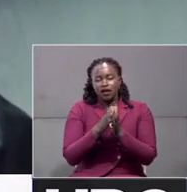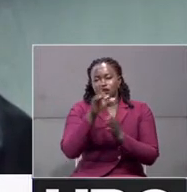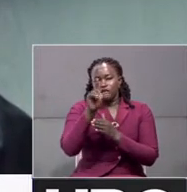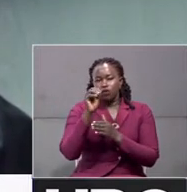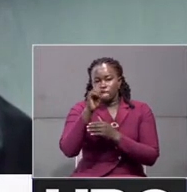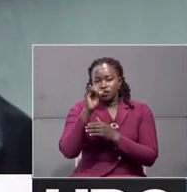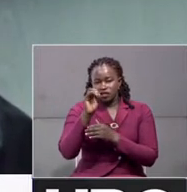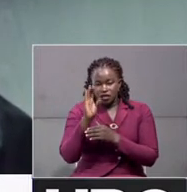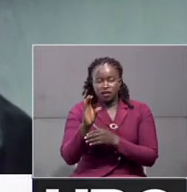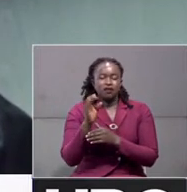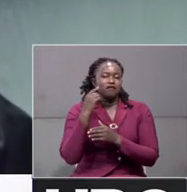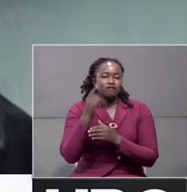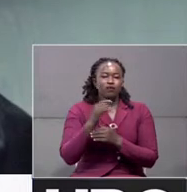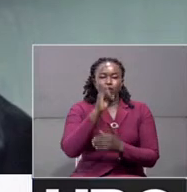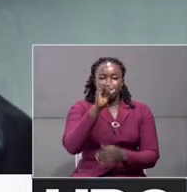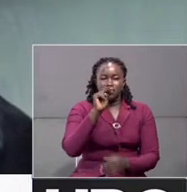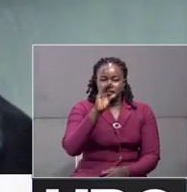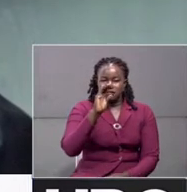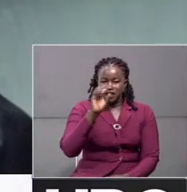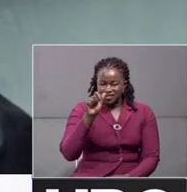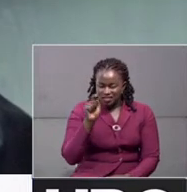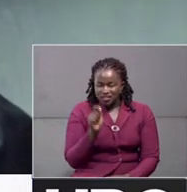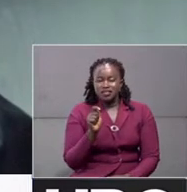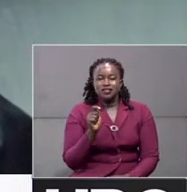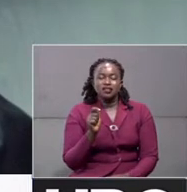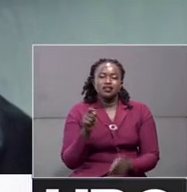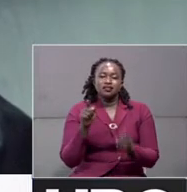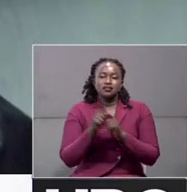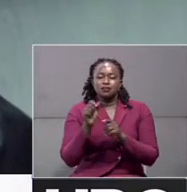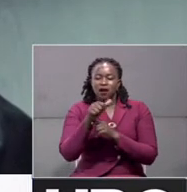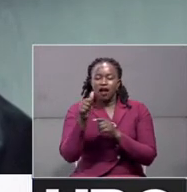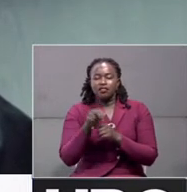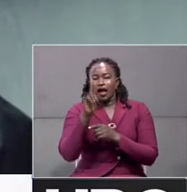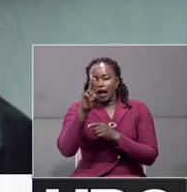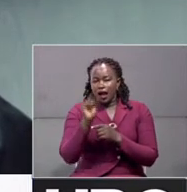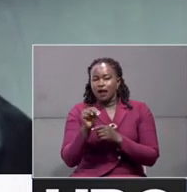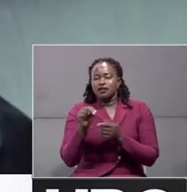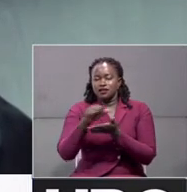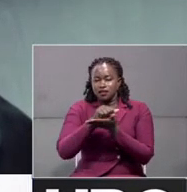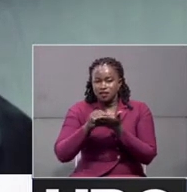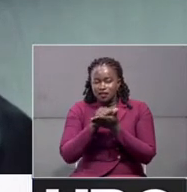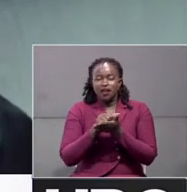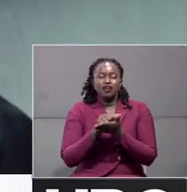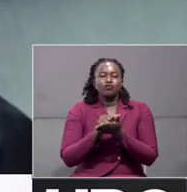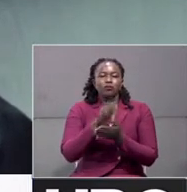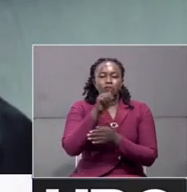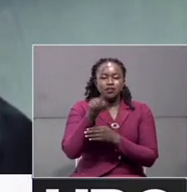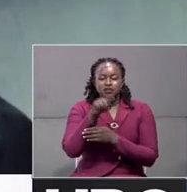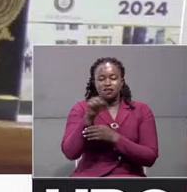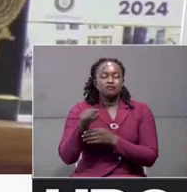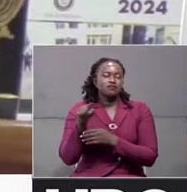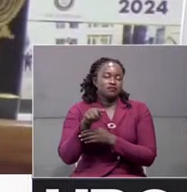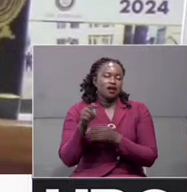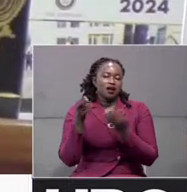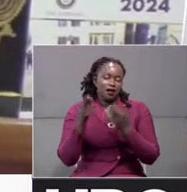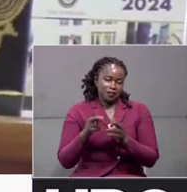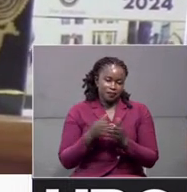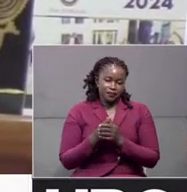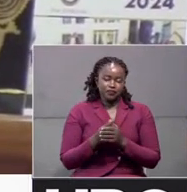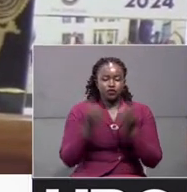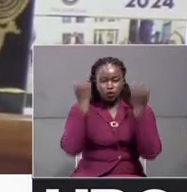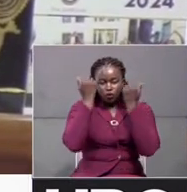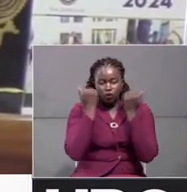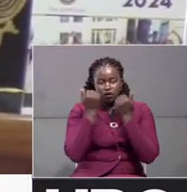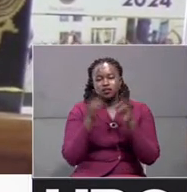like incest, bestiality, and other natural offenses that are still on our statute books. The court also